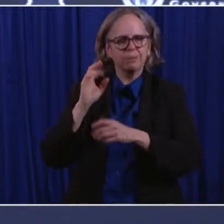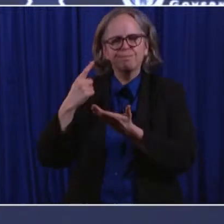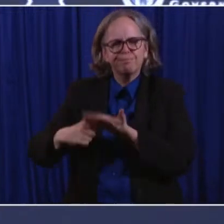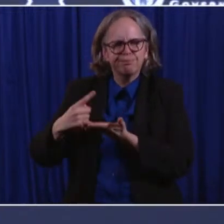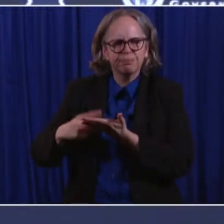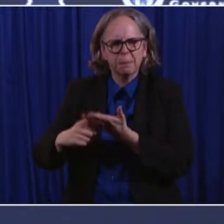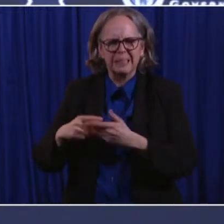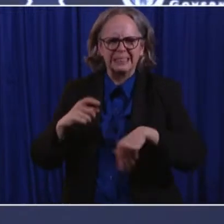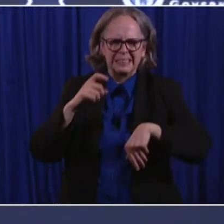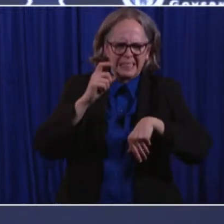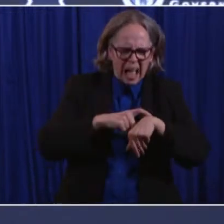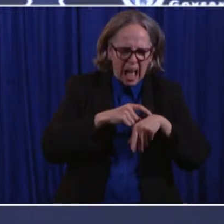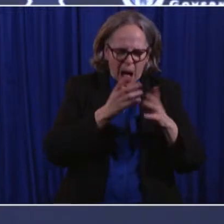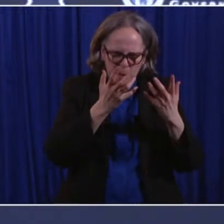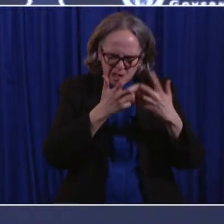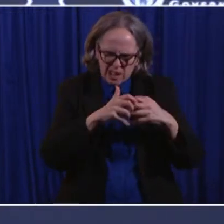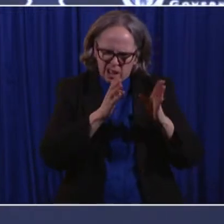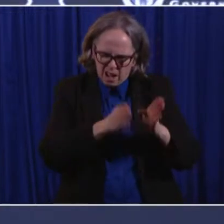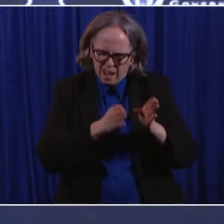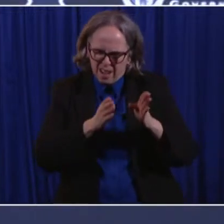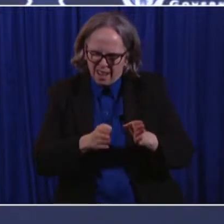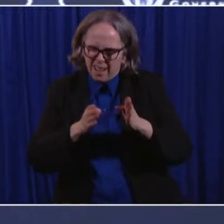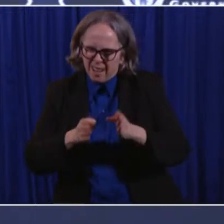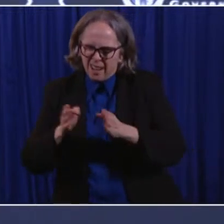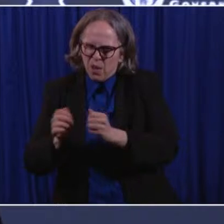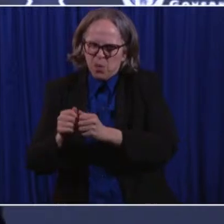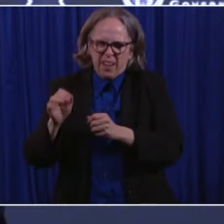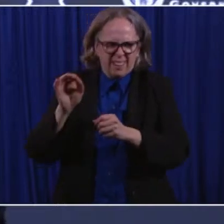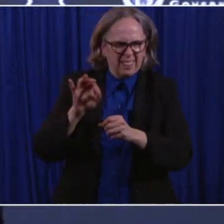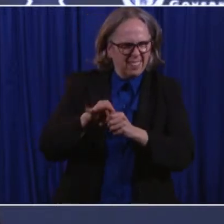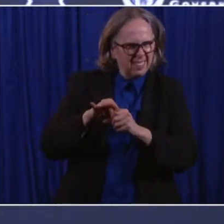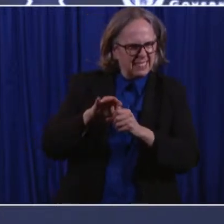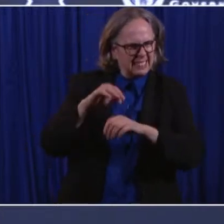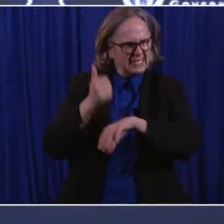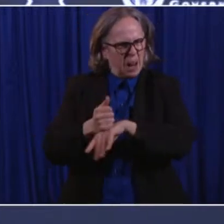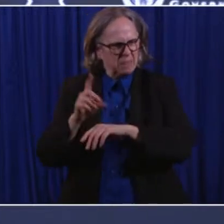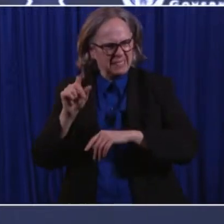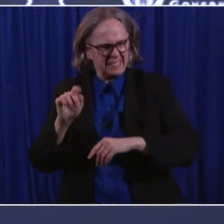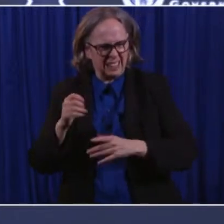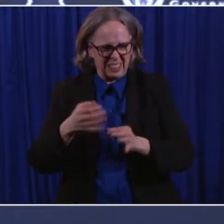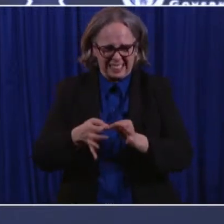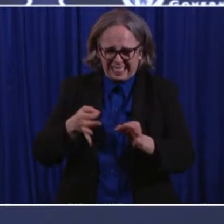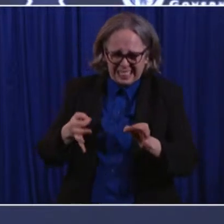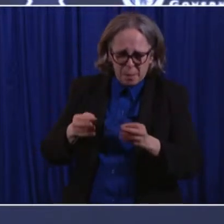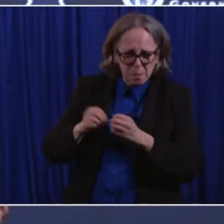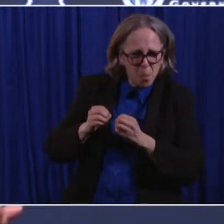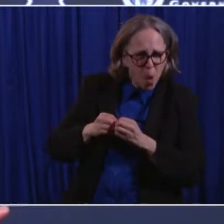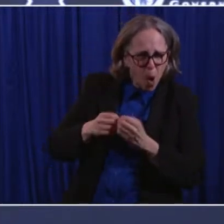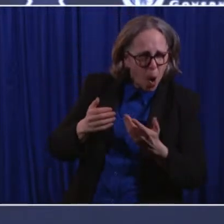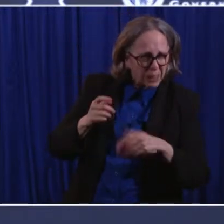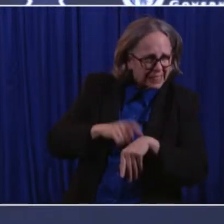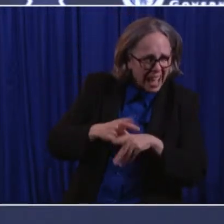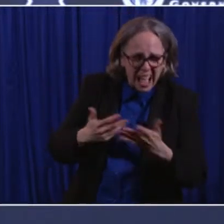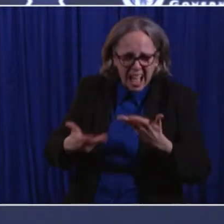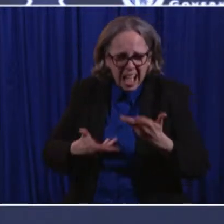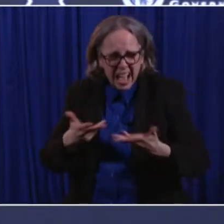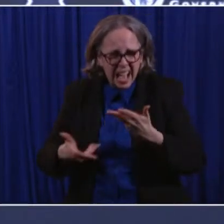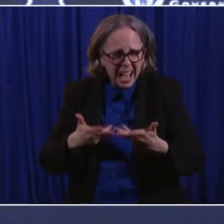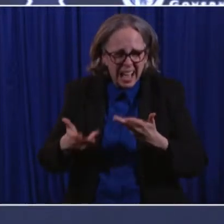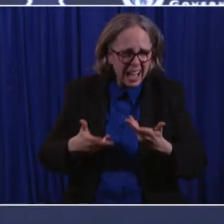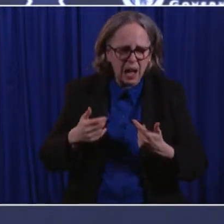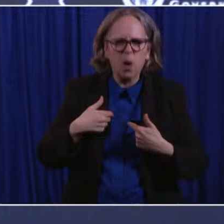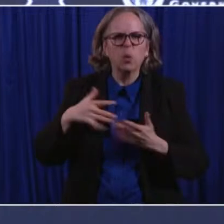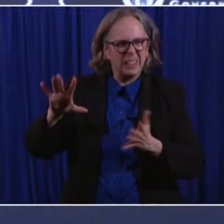I went back and said, well, could it be any sooner? And maybe we could just share with the public kind of